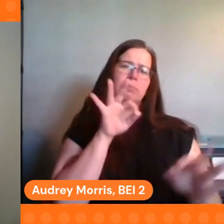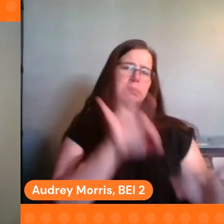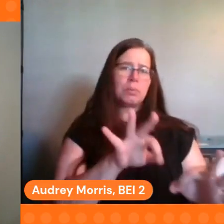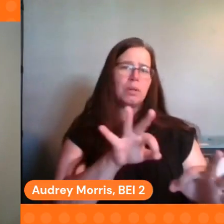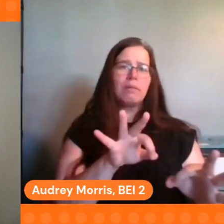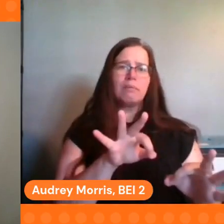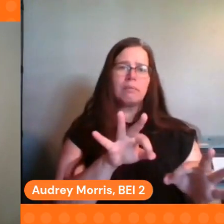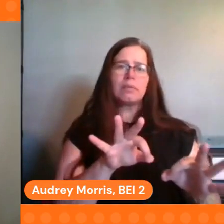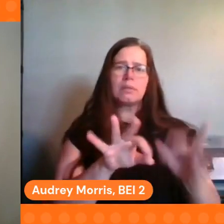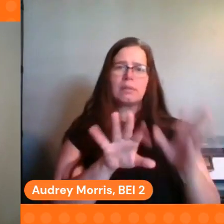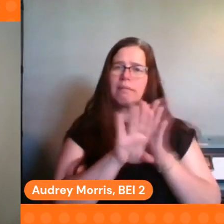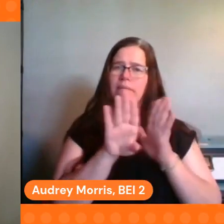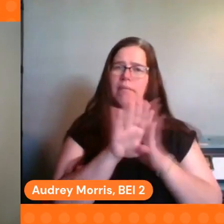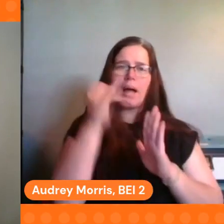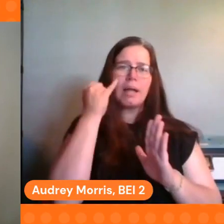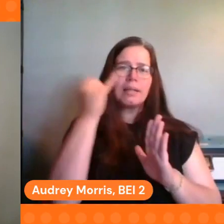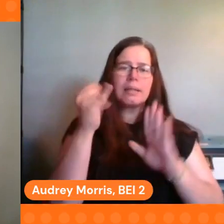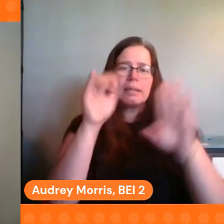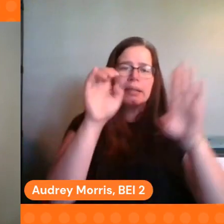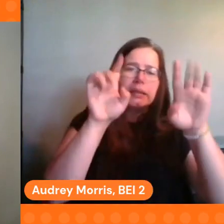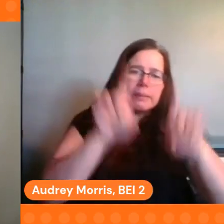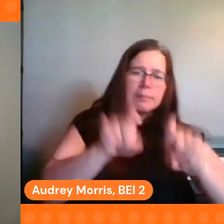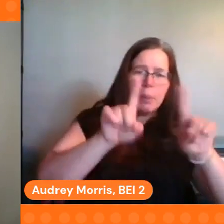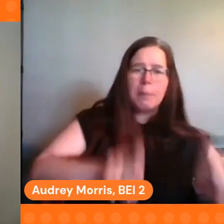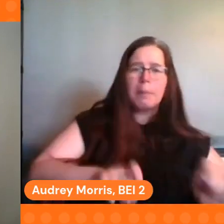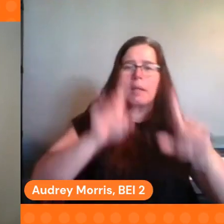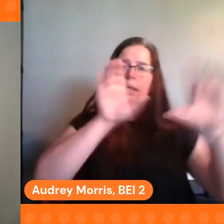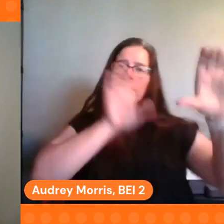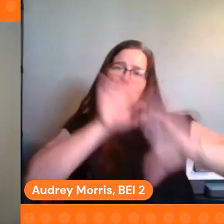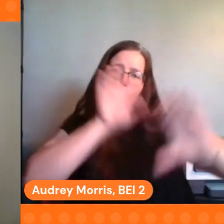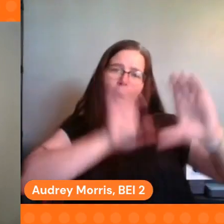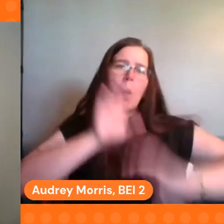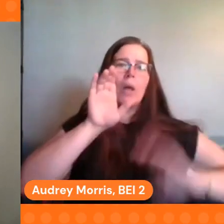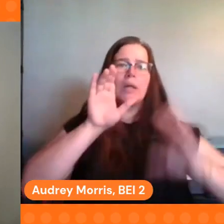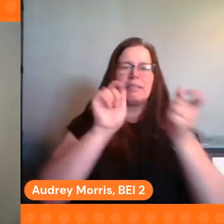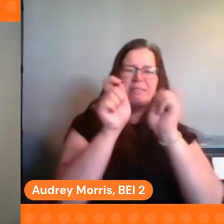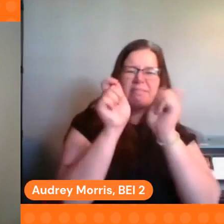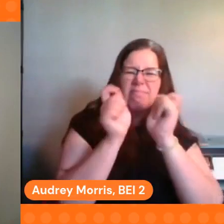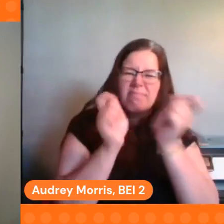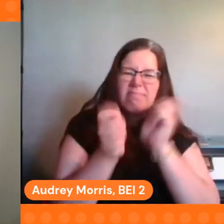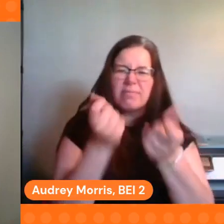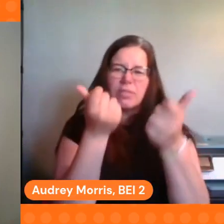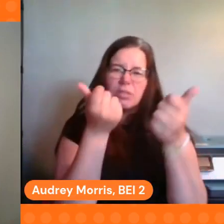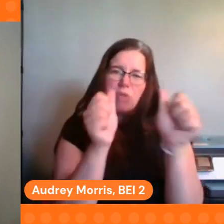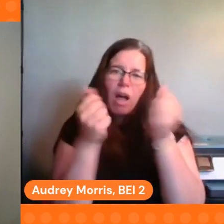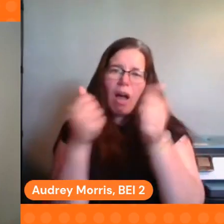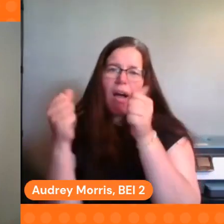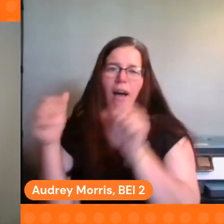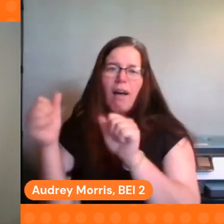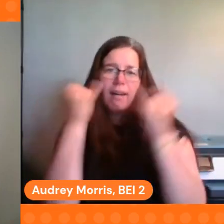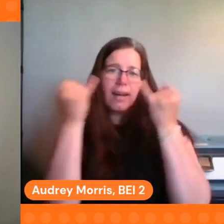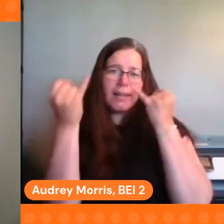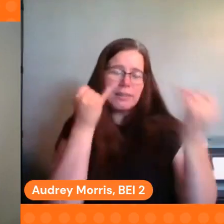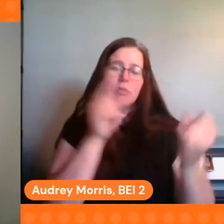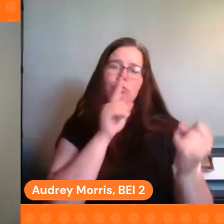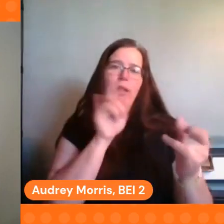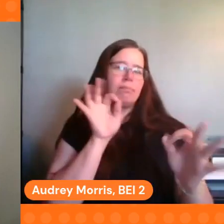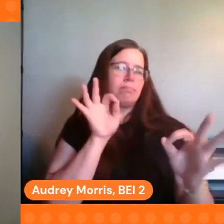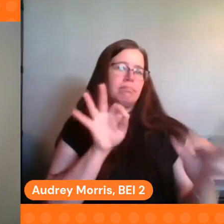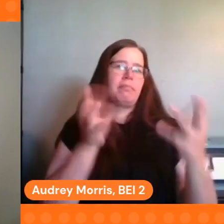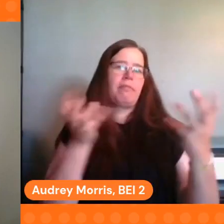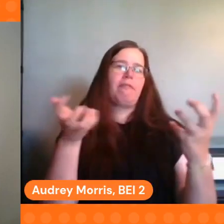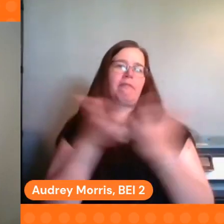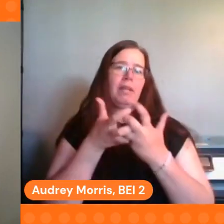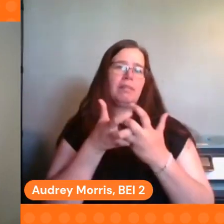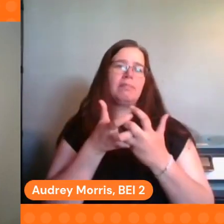embodies that idea of experimenting and exploring and tinkering and just trying ideas out. So it was a really natural fit to bring those two worlds